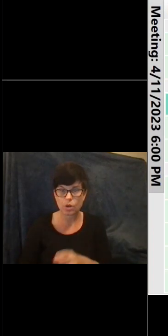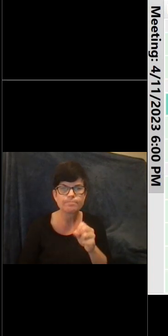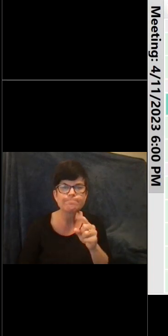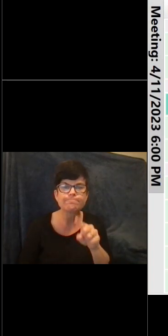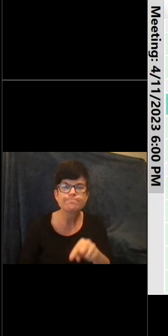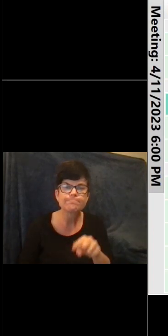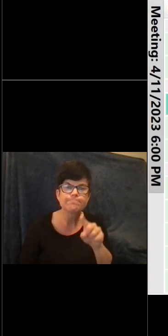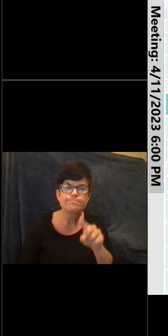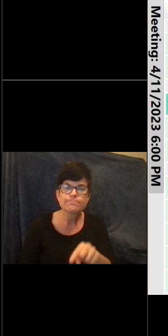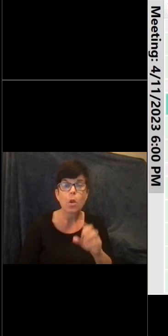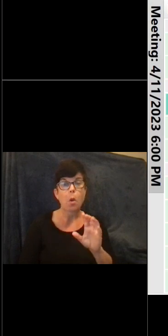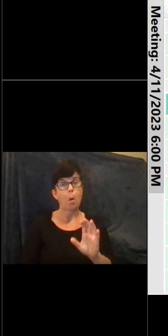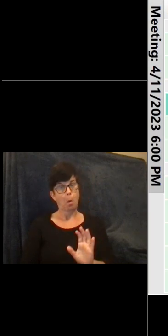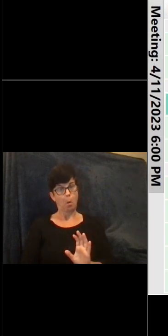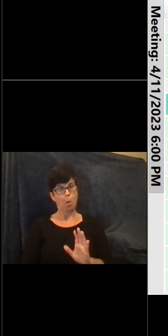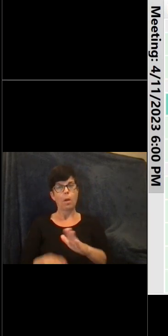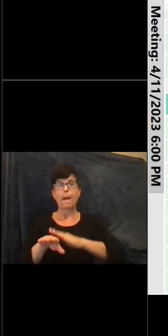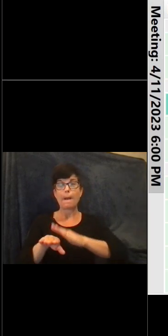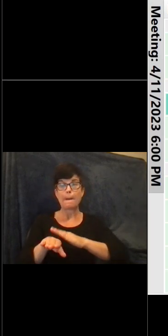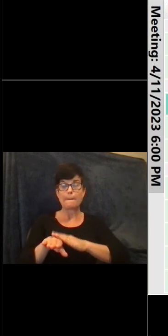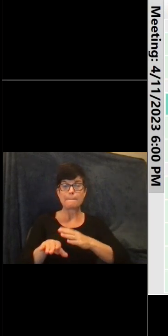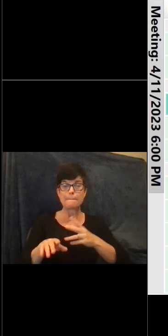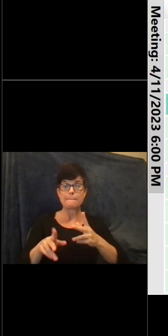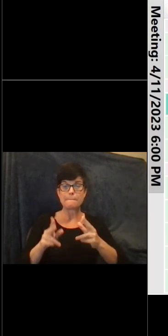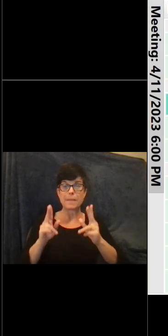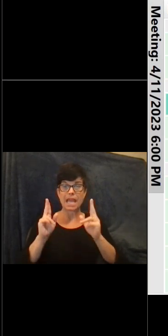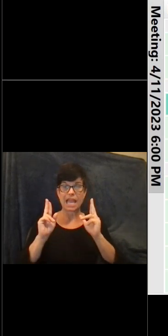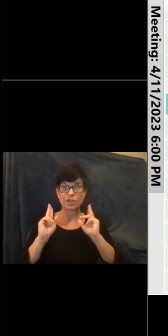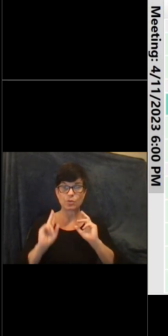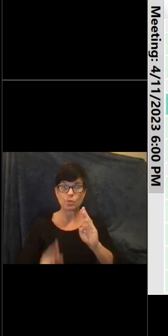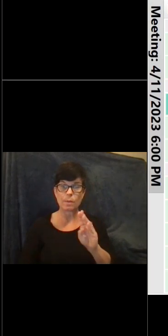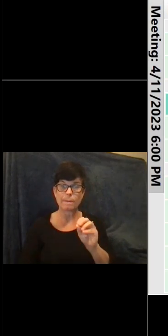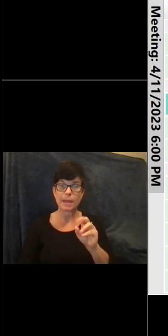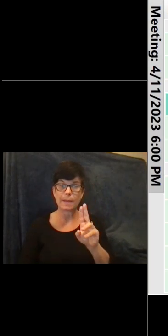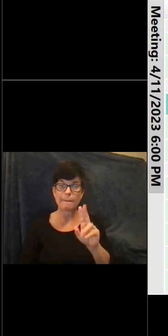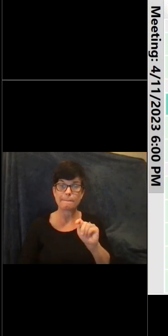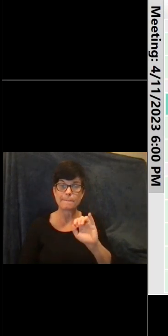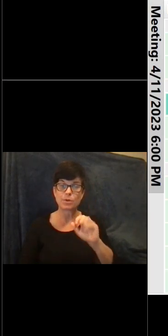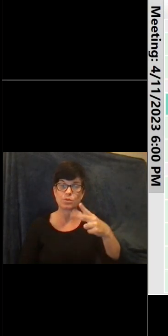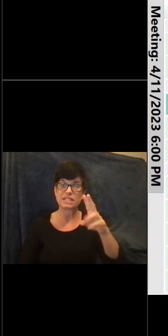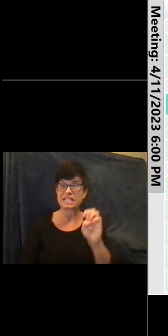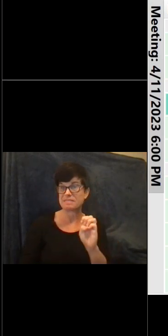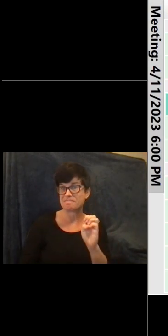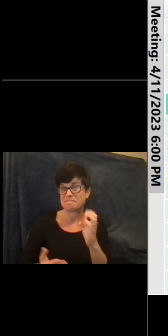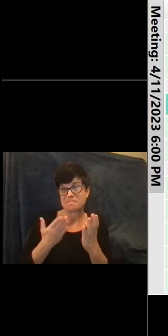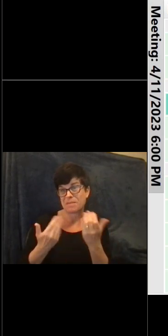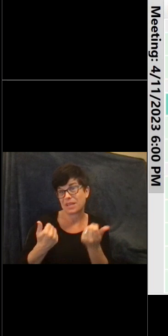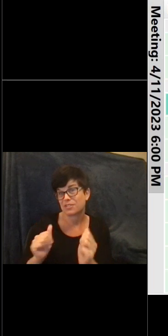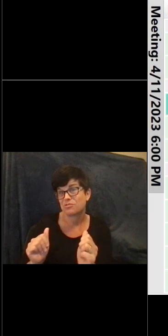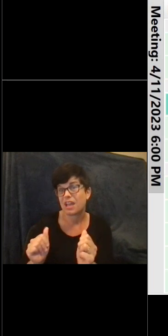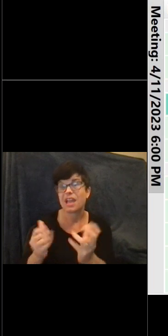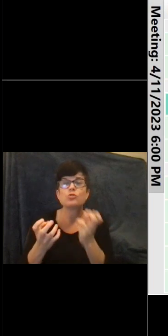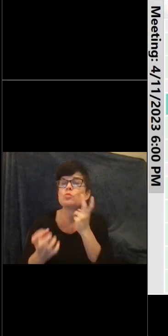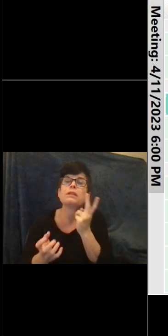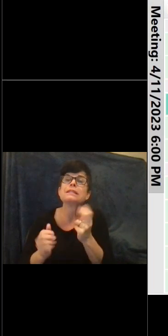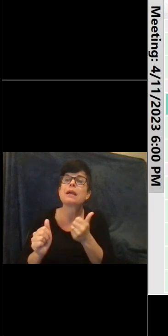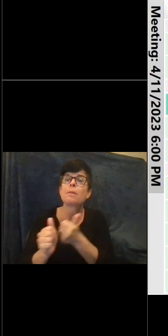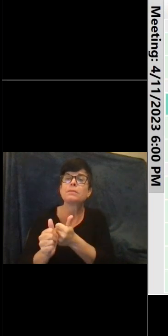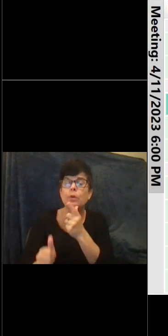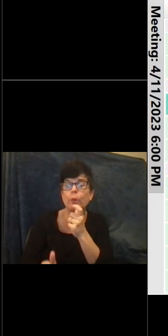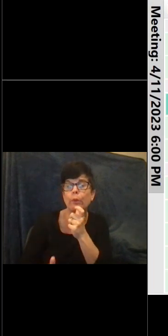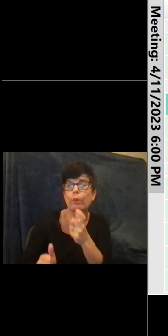And there's a pet grooming boutique. Maybe I can try it and support a local business. Yeah, I have no comments. Just wanted to see a quick update. Thank